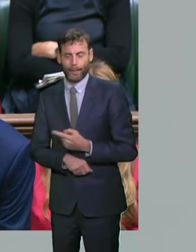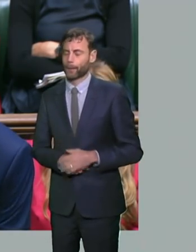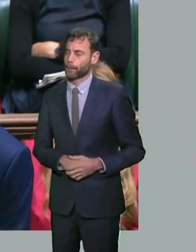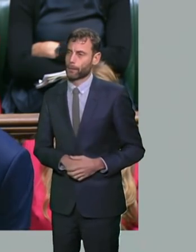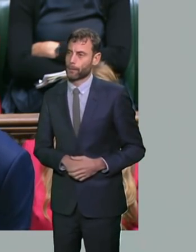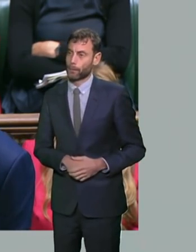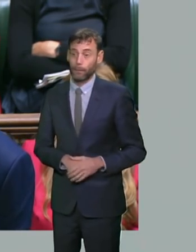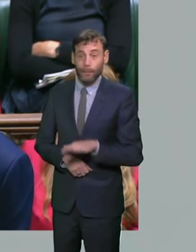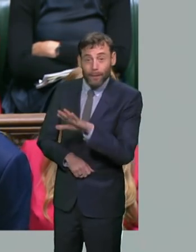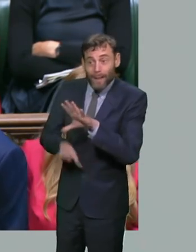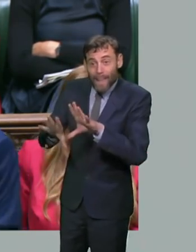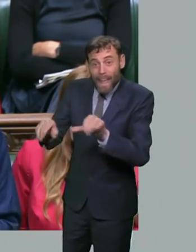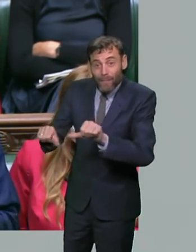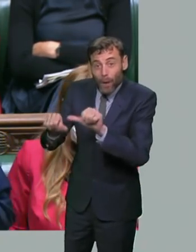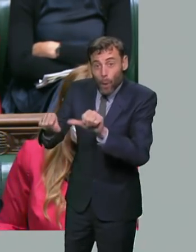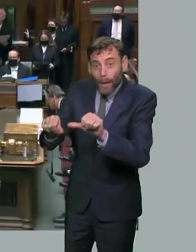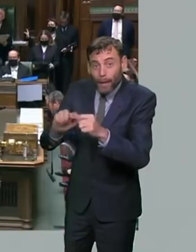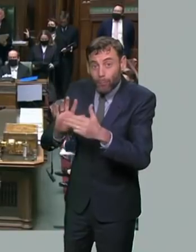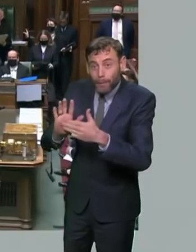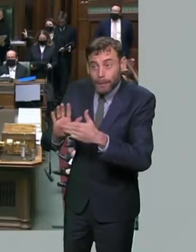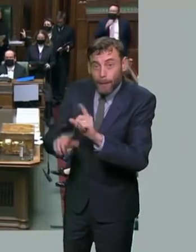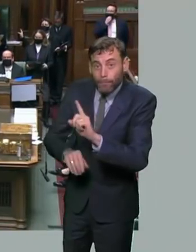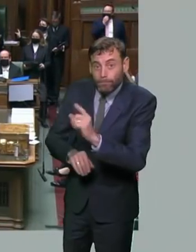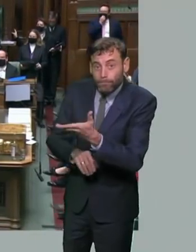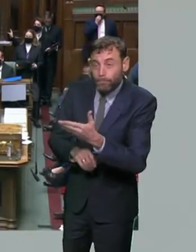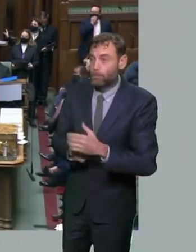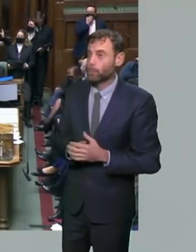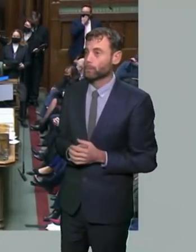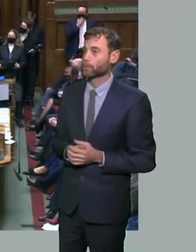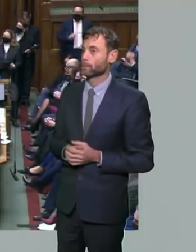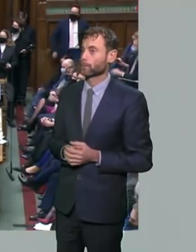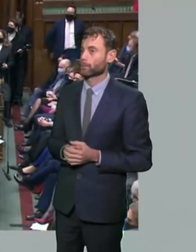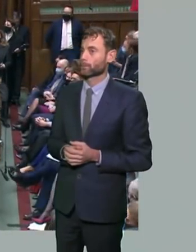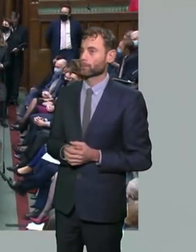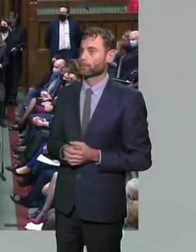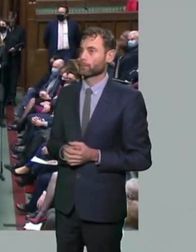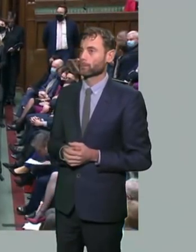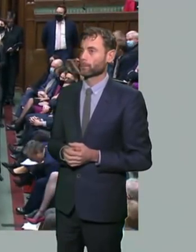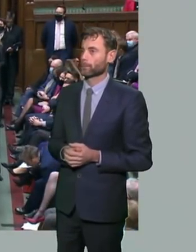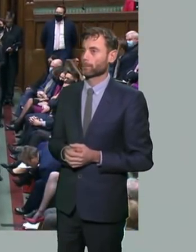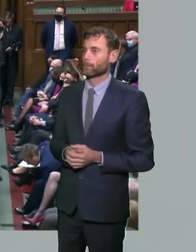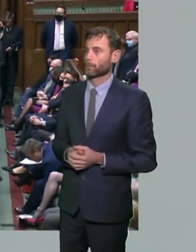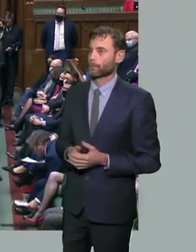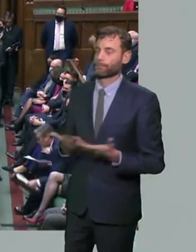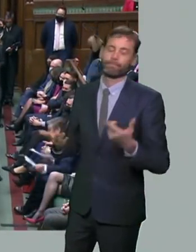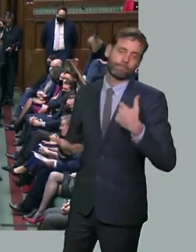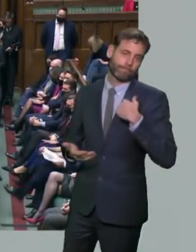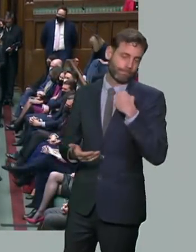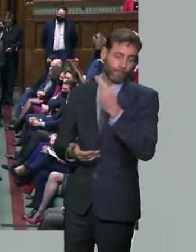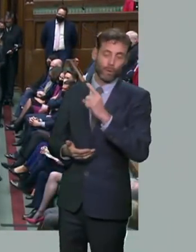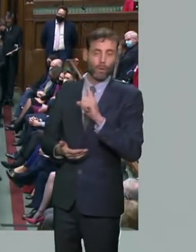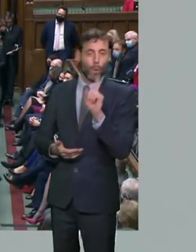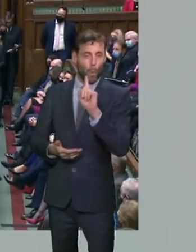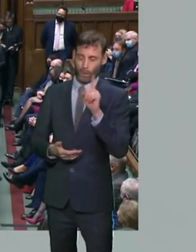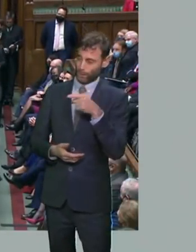Is everything okay, Prime Minister? Prime Minister! Well, Mr. Speaker, I tell you what's not working, it's